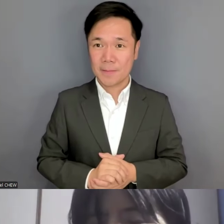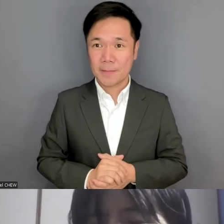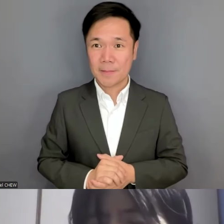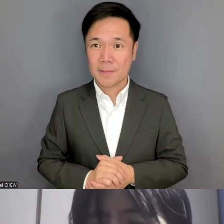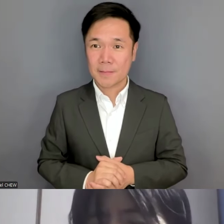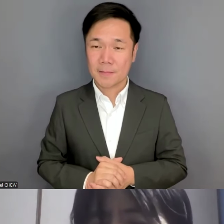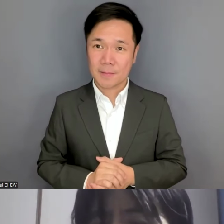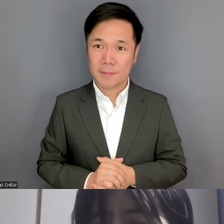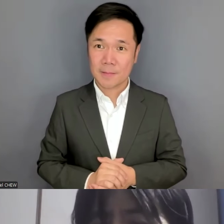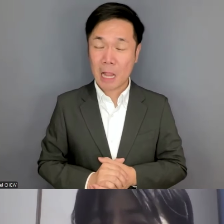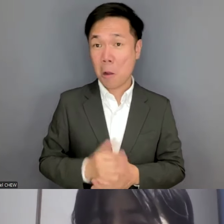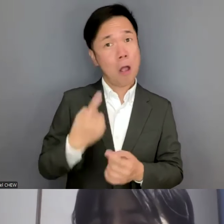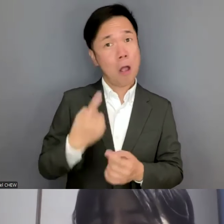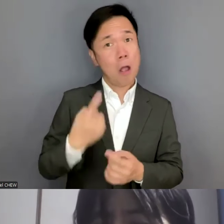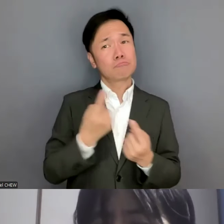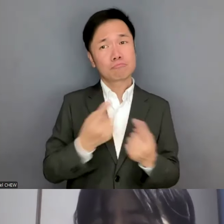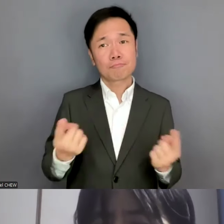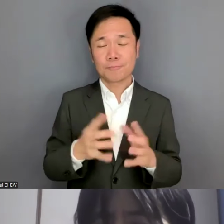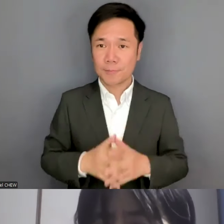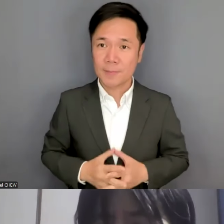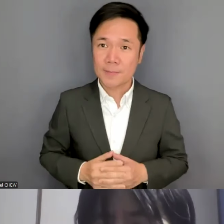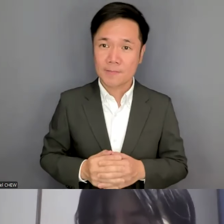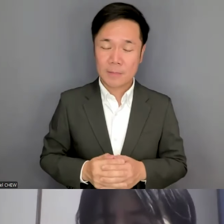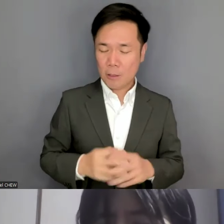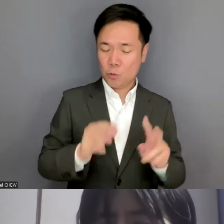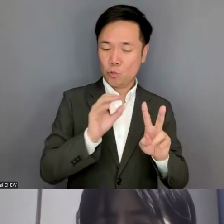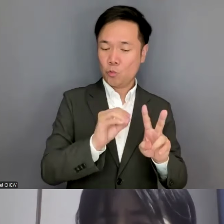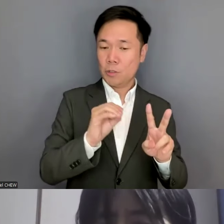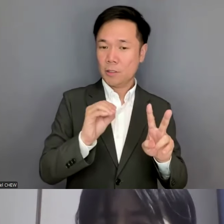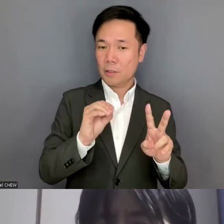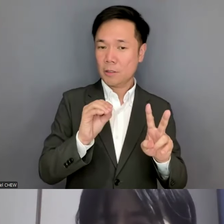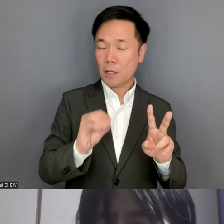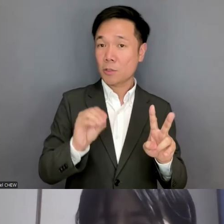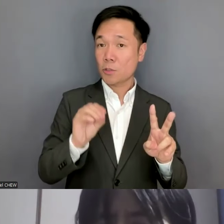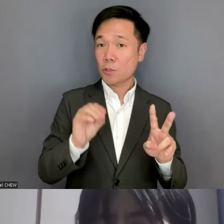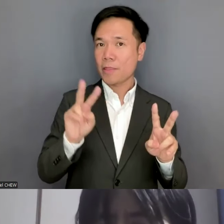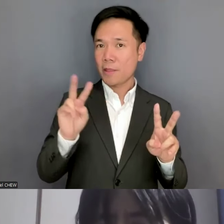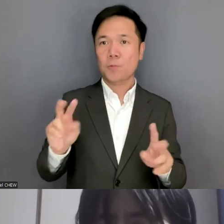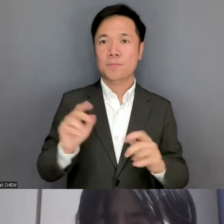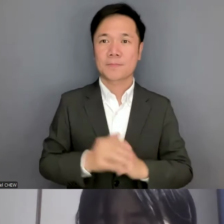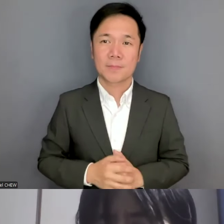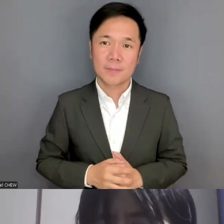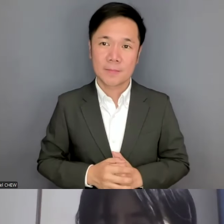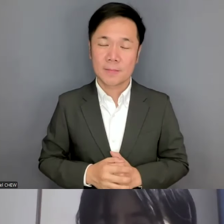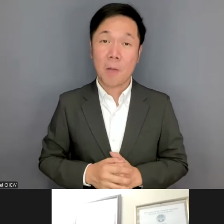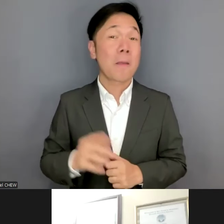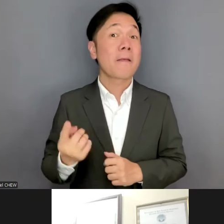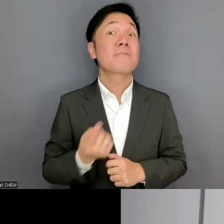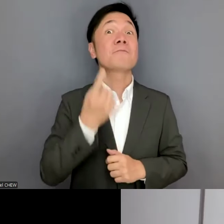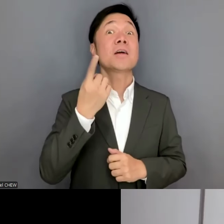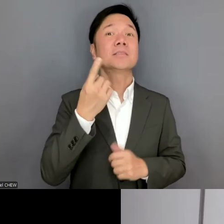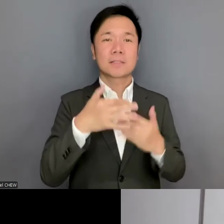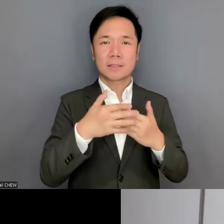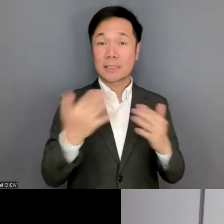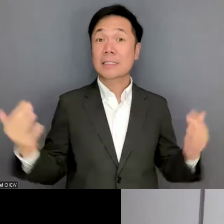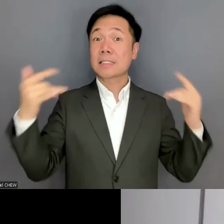contando, As en I was 2022 saying, se in realizó la primera cumbre 2022, de we juventud. had the Ya first había habido una Summit for the cumbre Future,